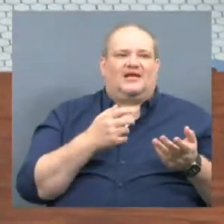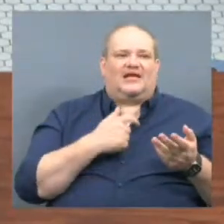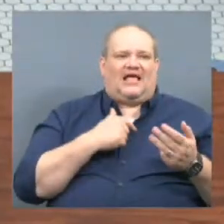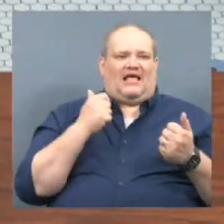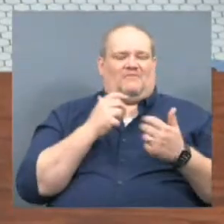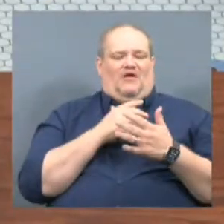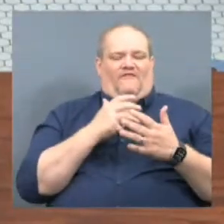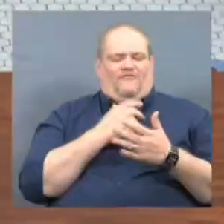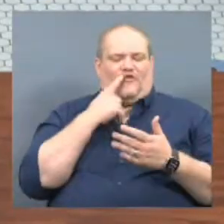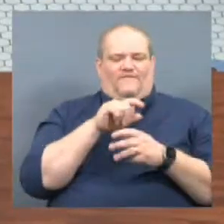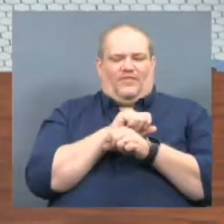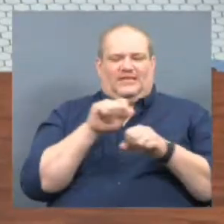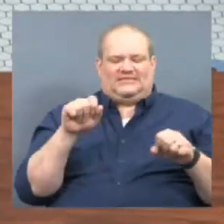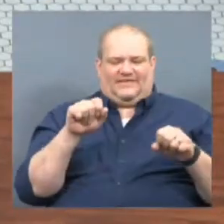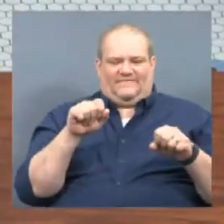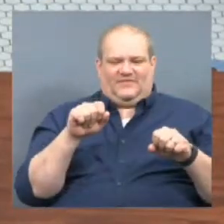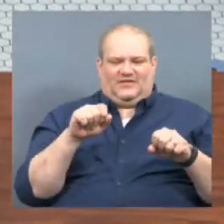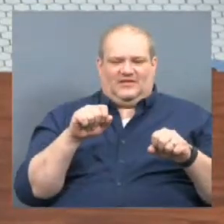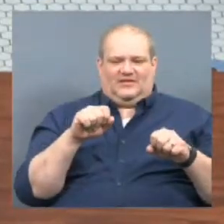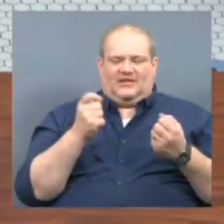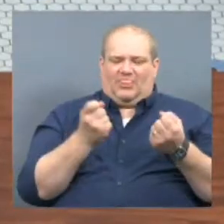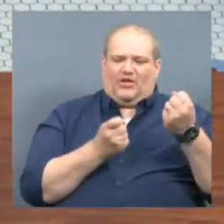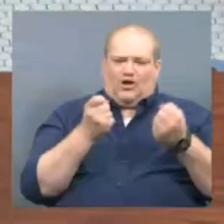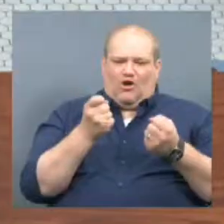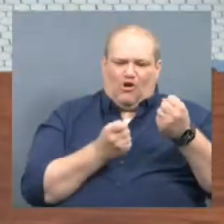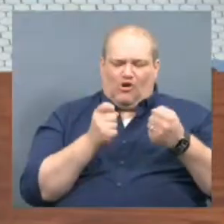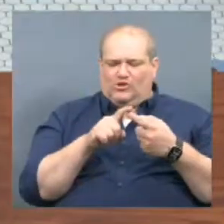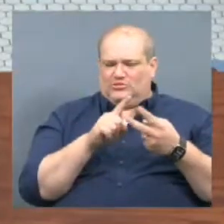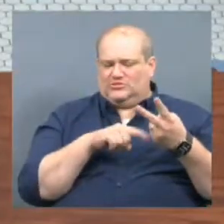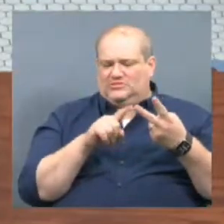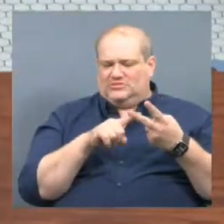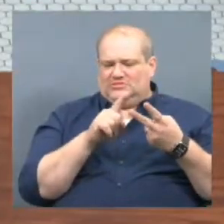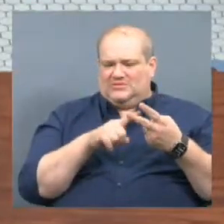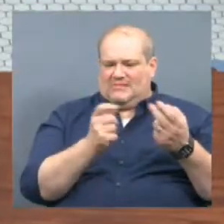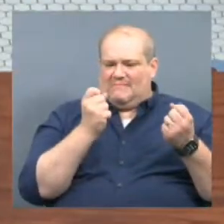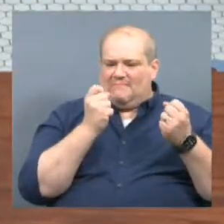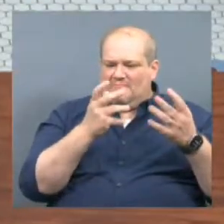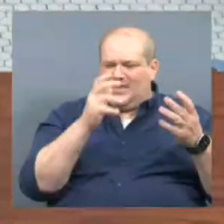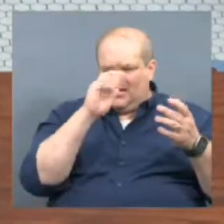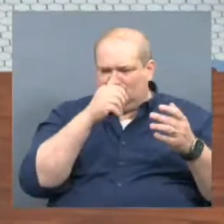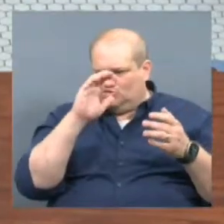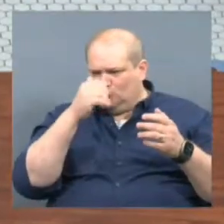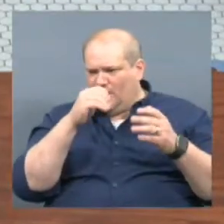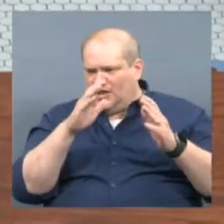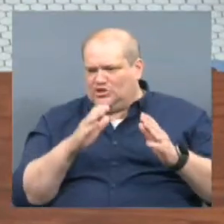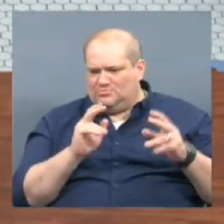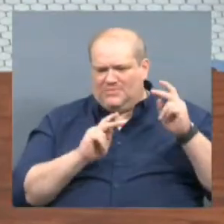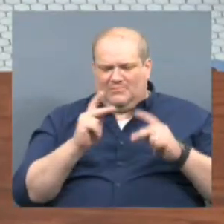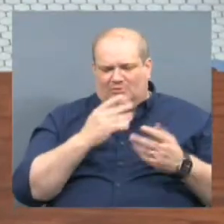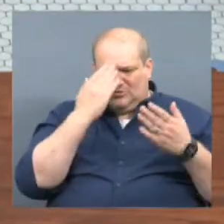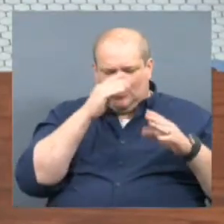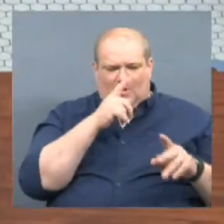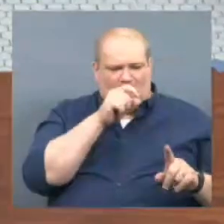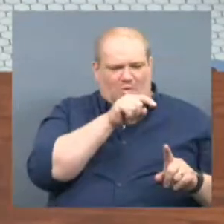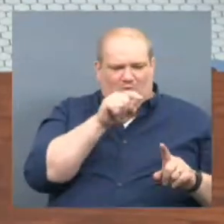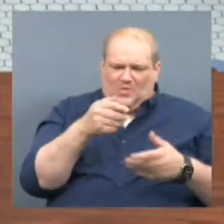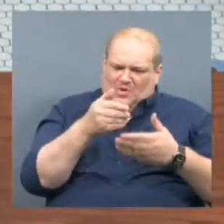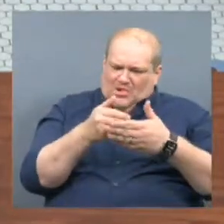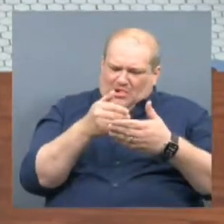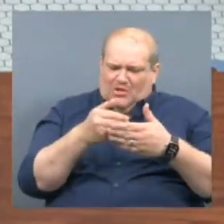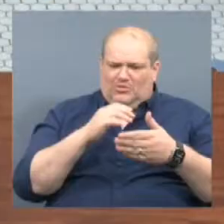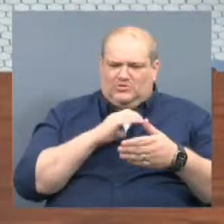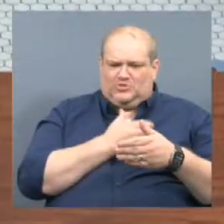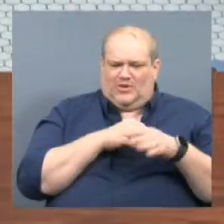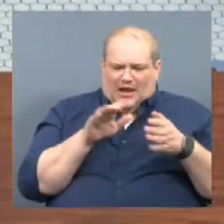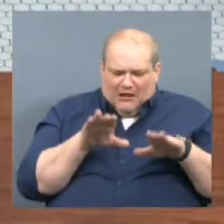I'm afraid for the safety in the cars, and then so many strangers so close to our